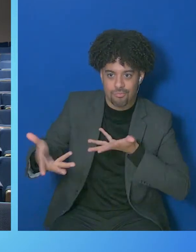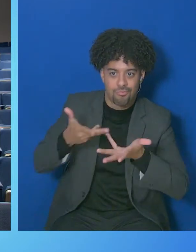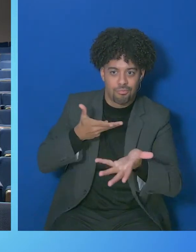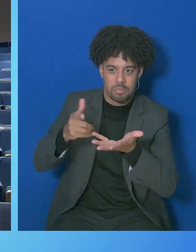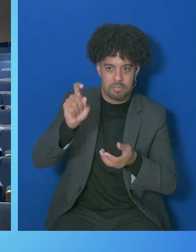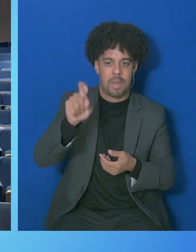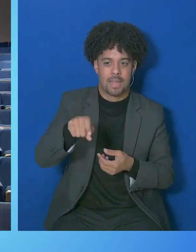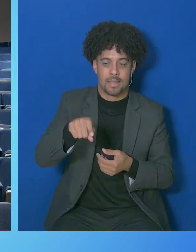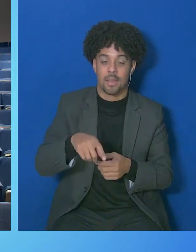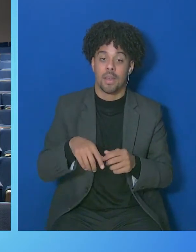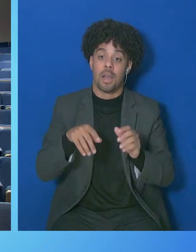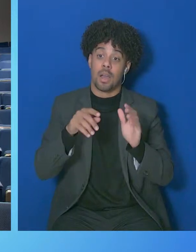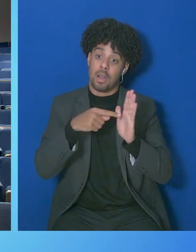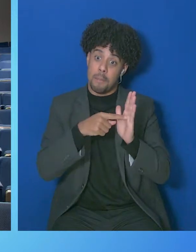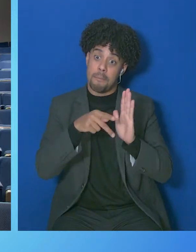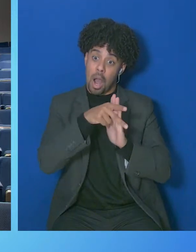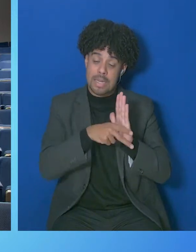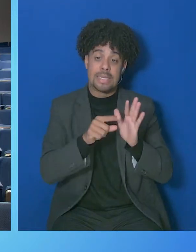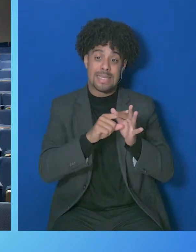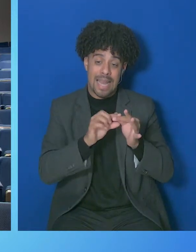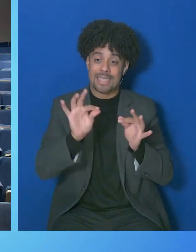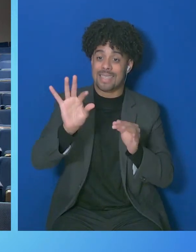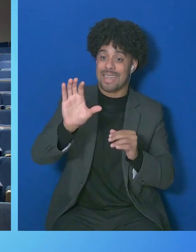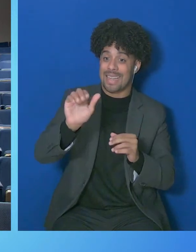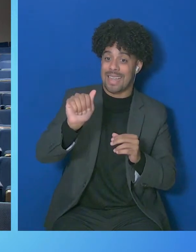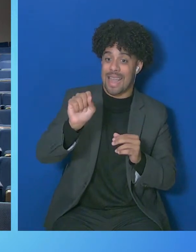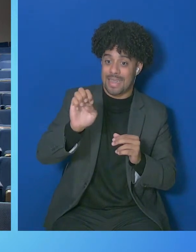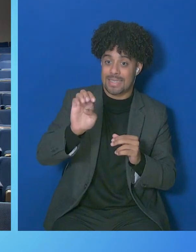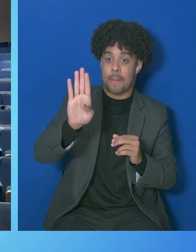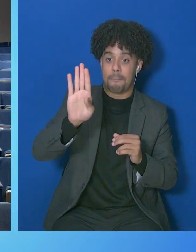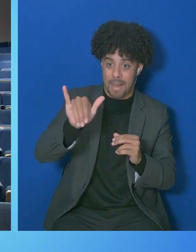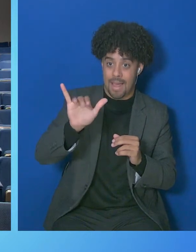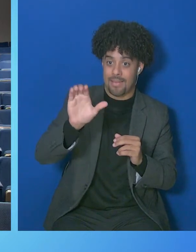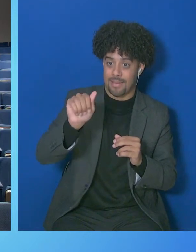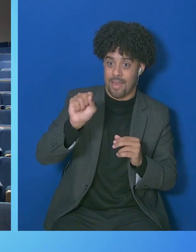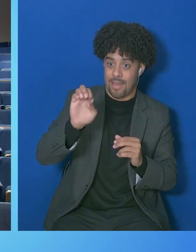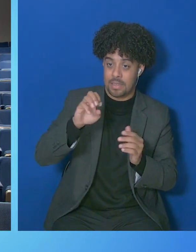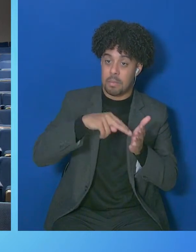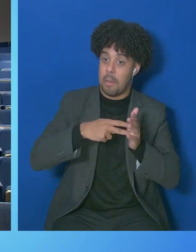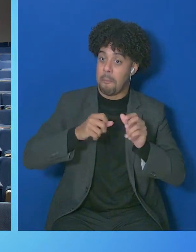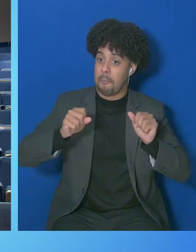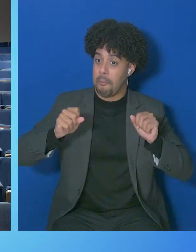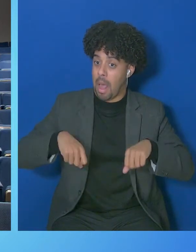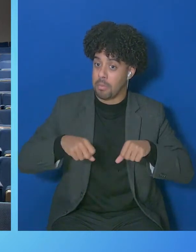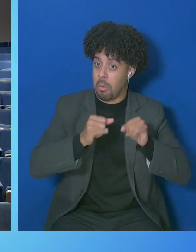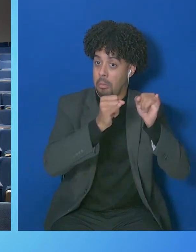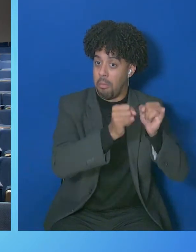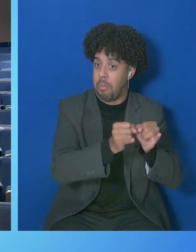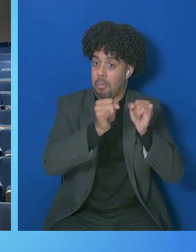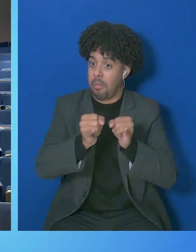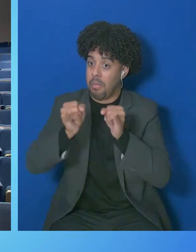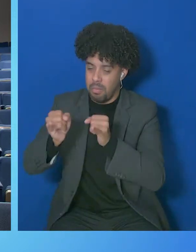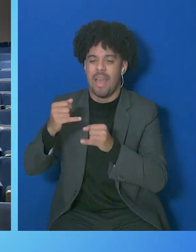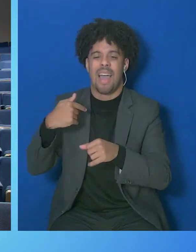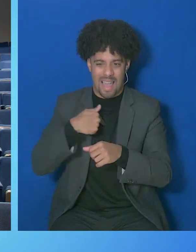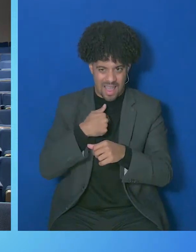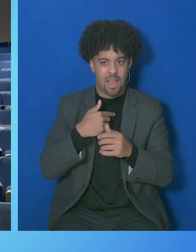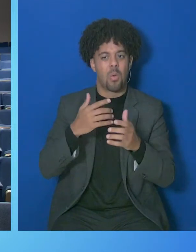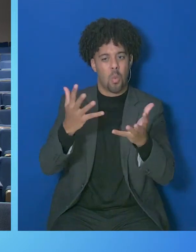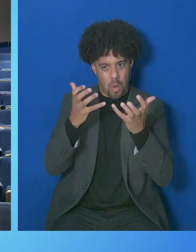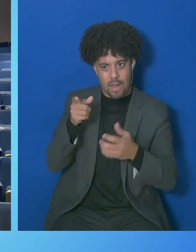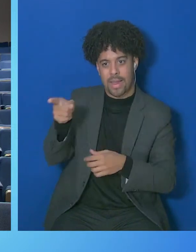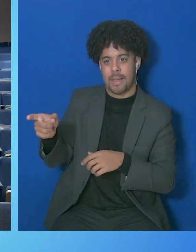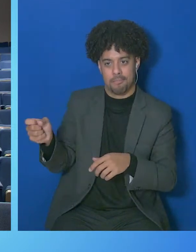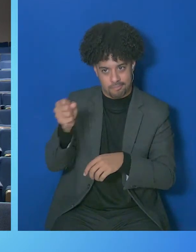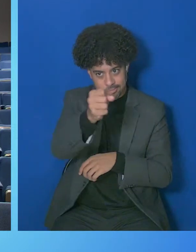case by case, so I'm fighting that he goes to ASDB without going to the dorm because my grandson has lost many things in